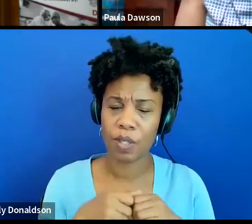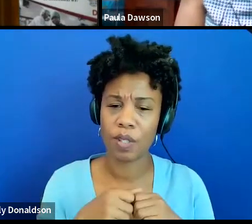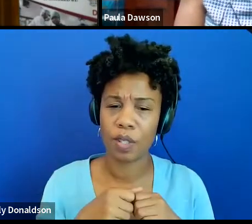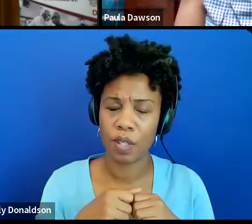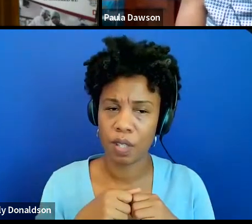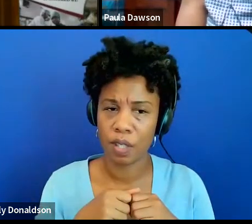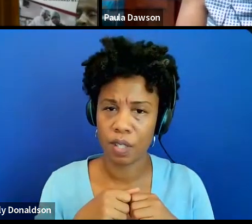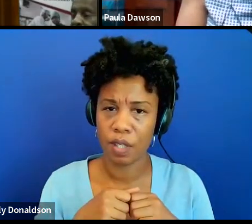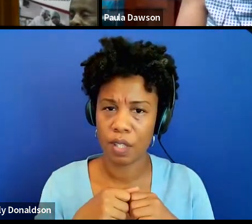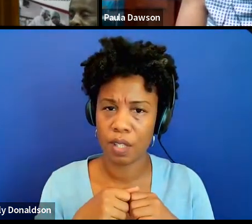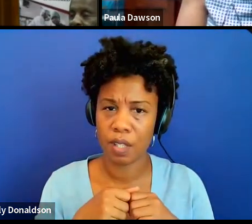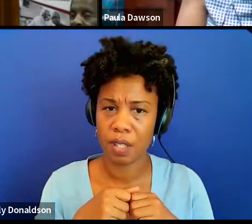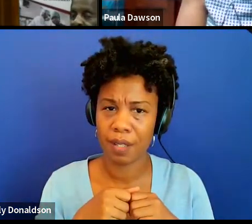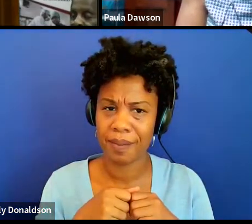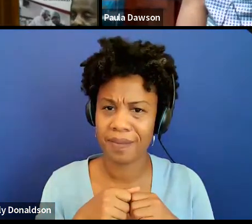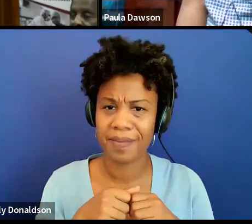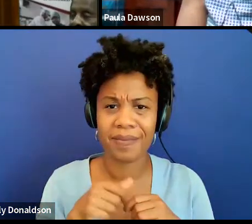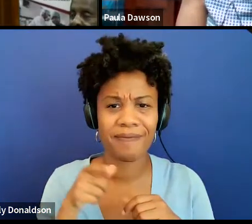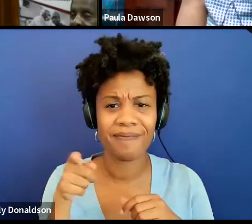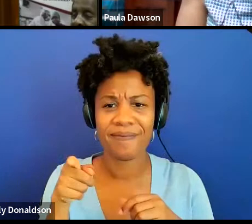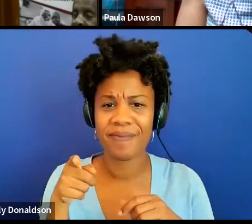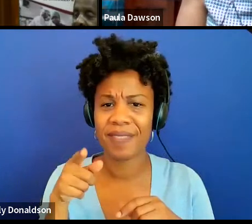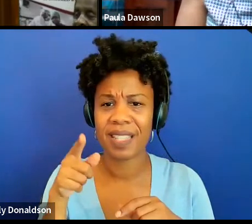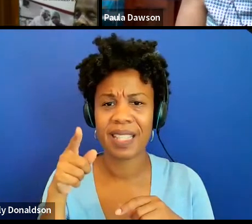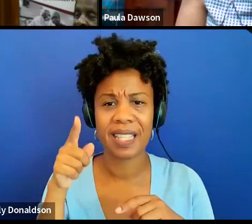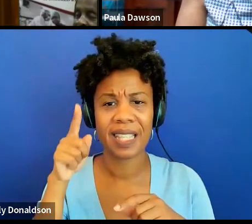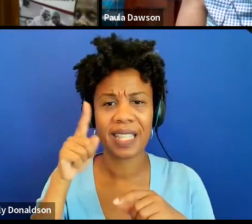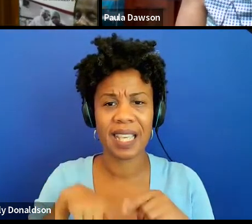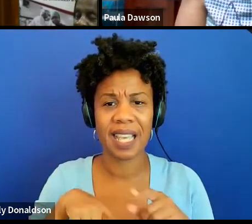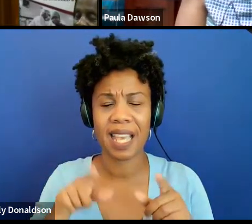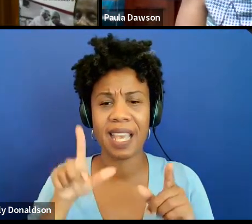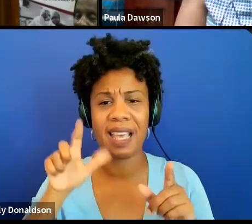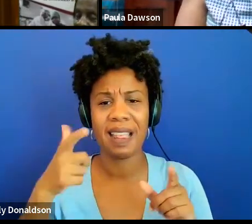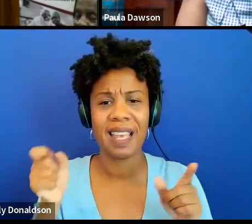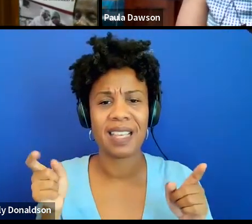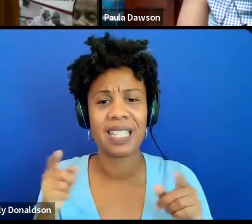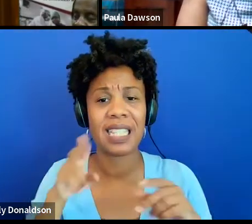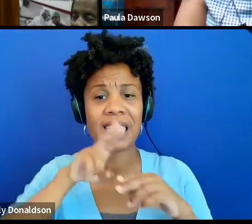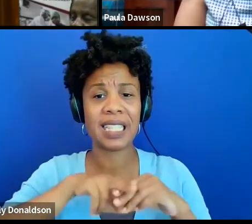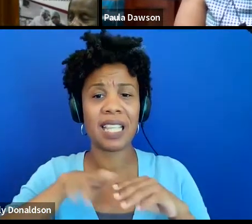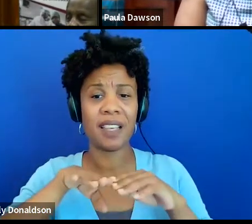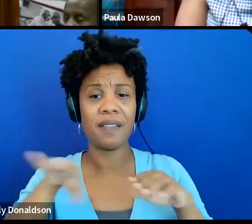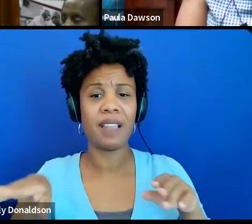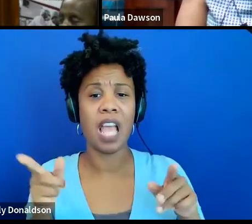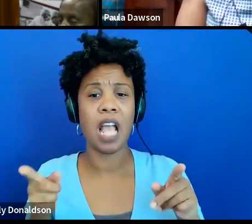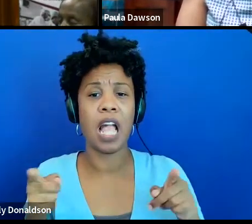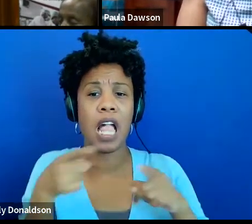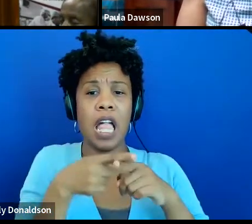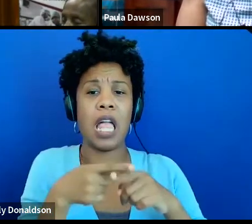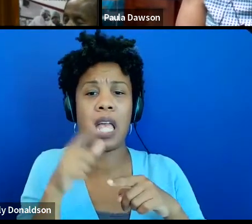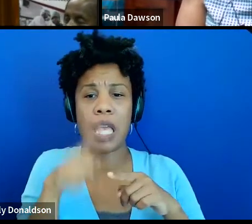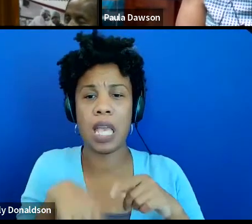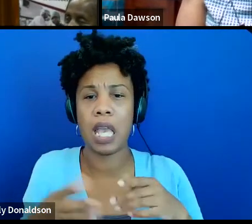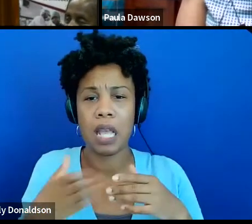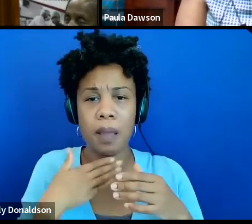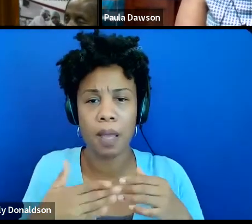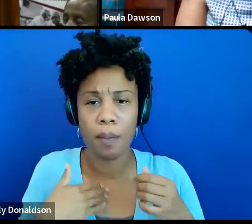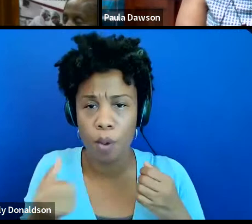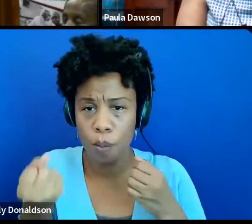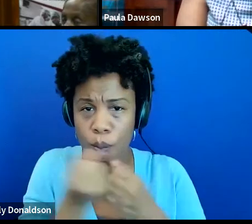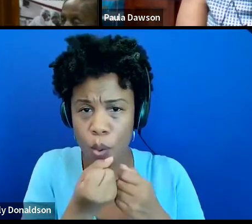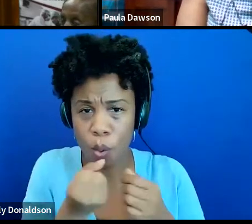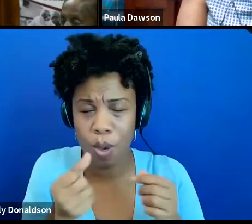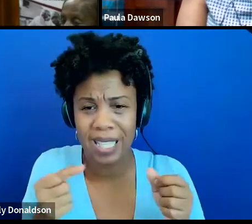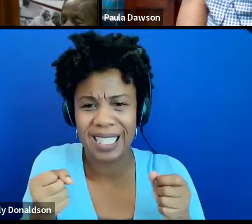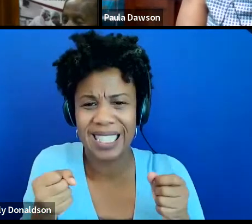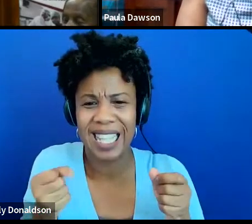It's like it's the hardest thing to get her fold those legs while she's sitting flat. Even if I support her, there's a